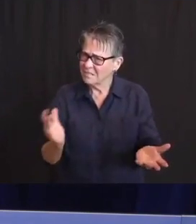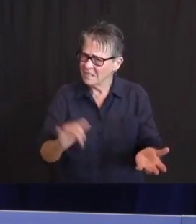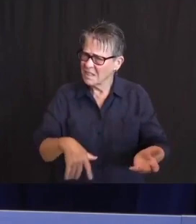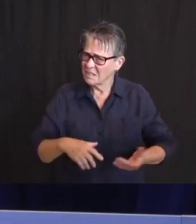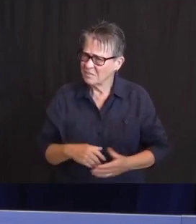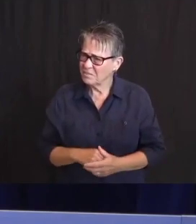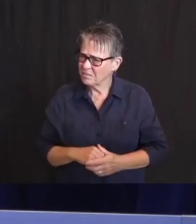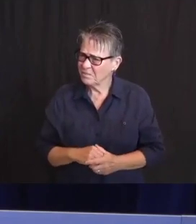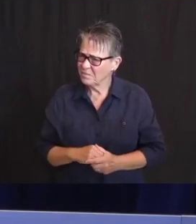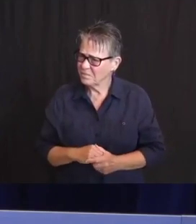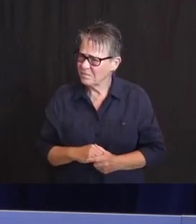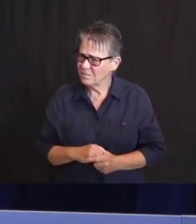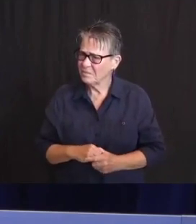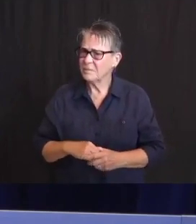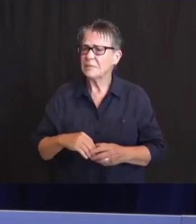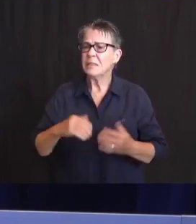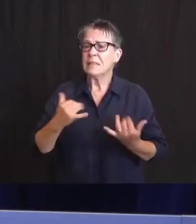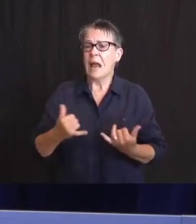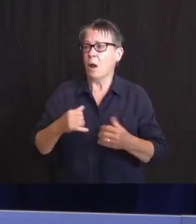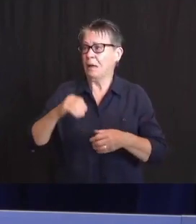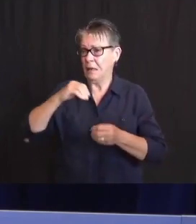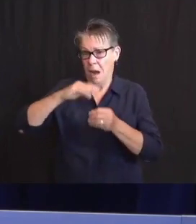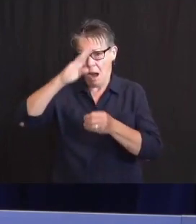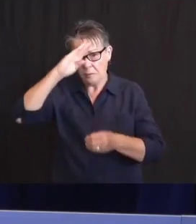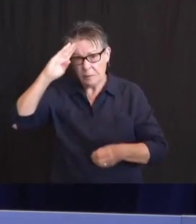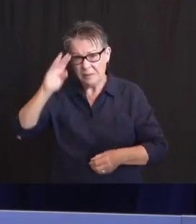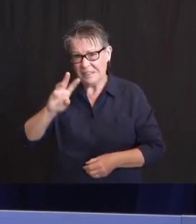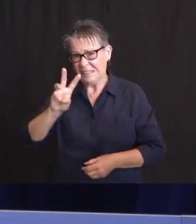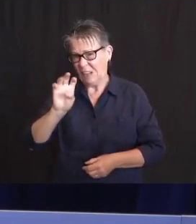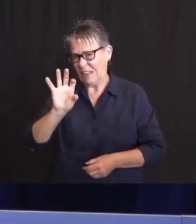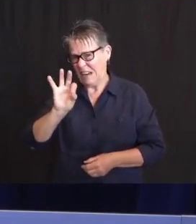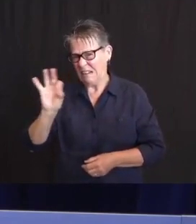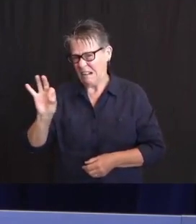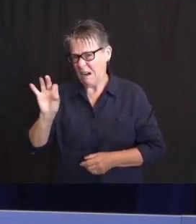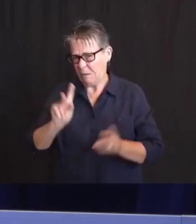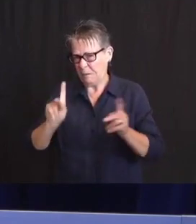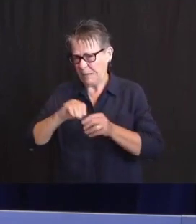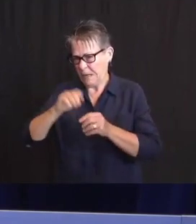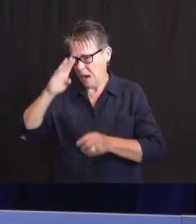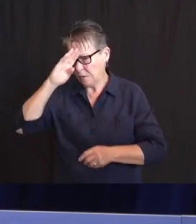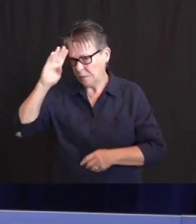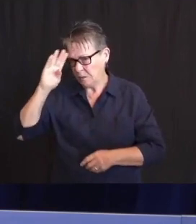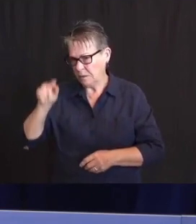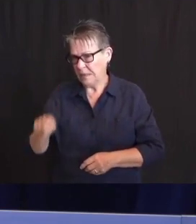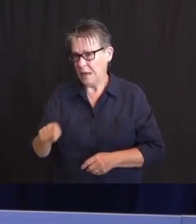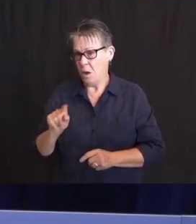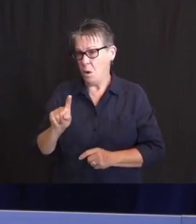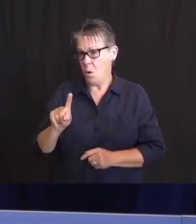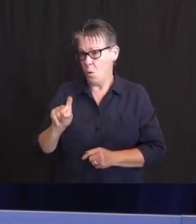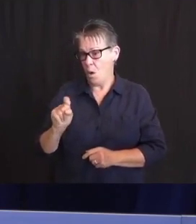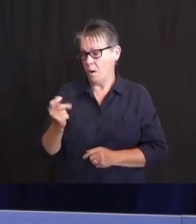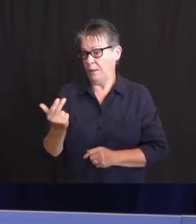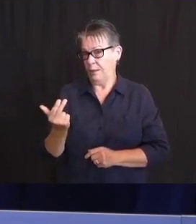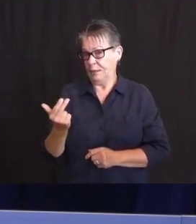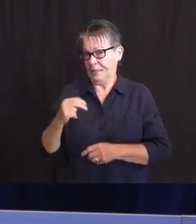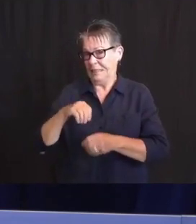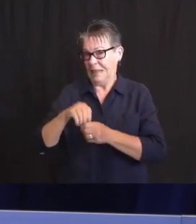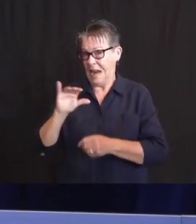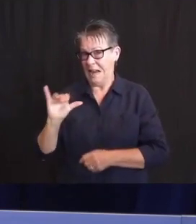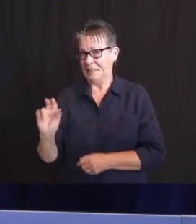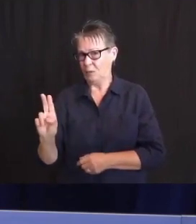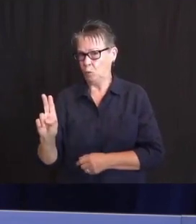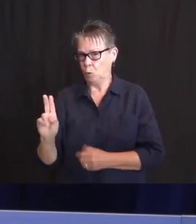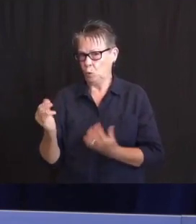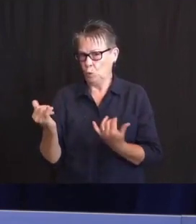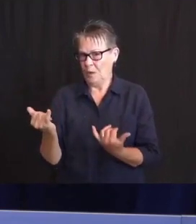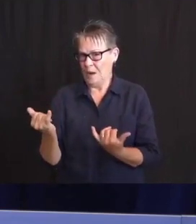695 hospitalizations with 113 individuals in critical care, and only 39% of them are